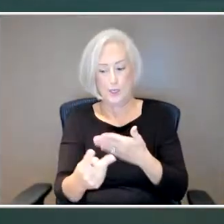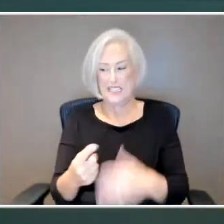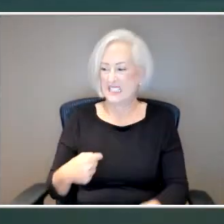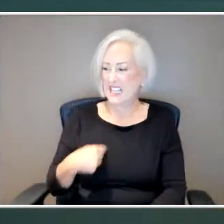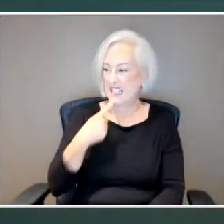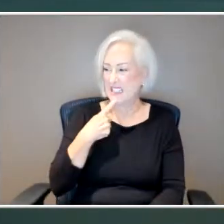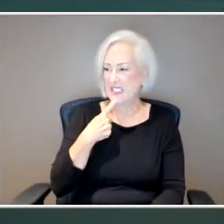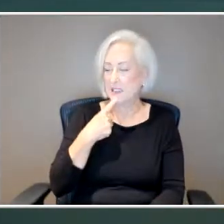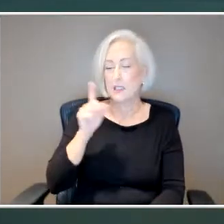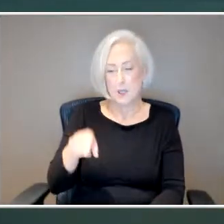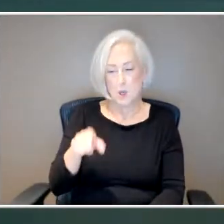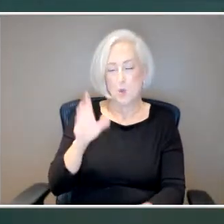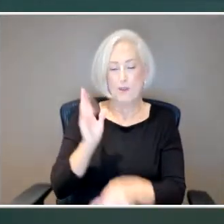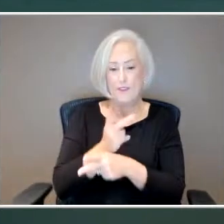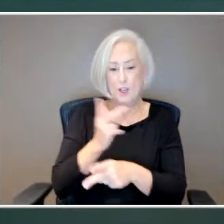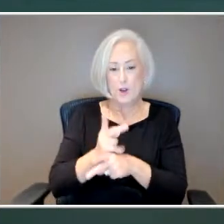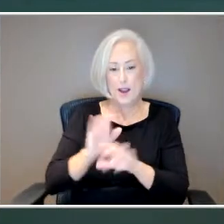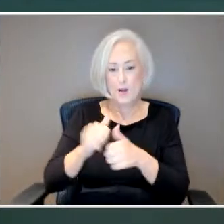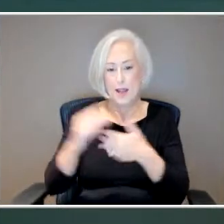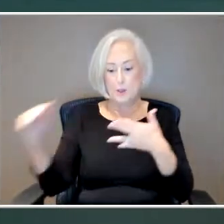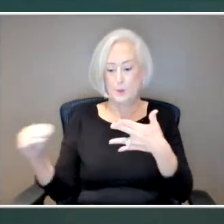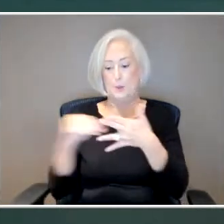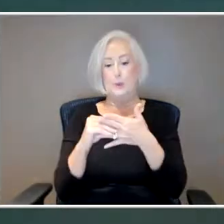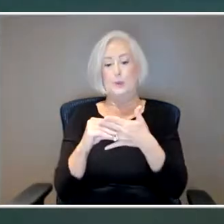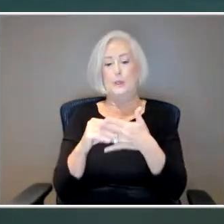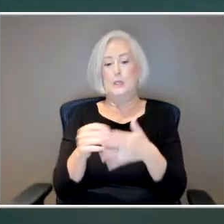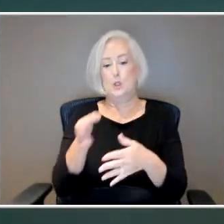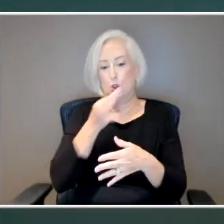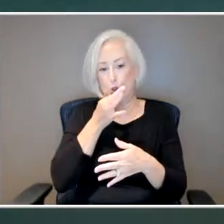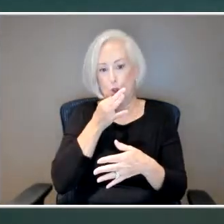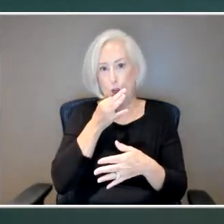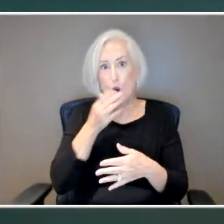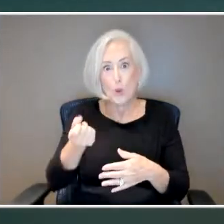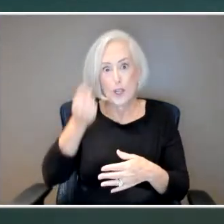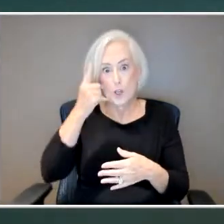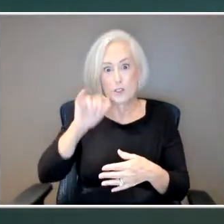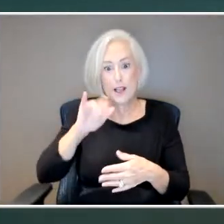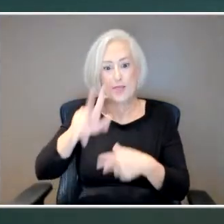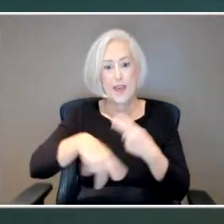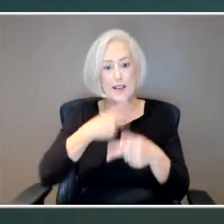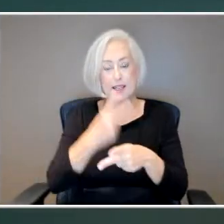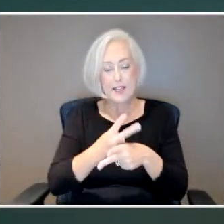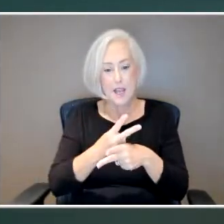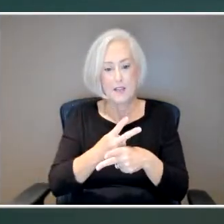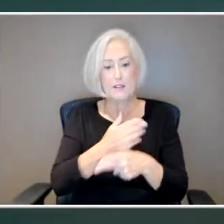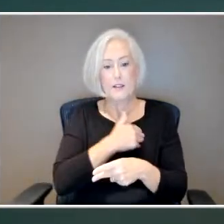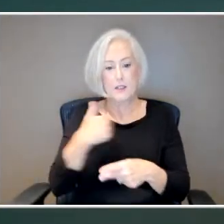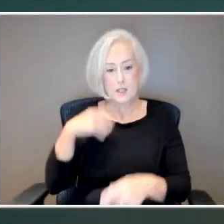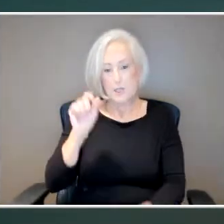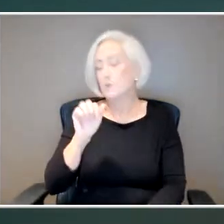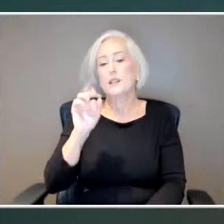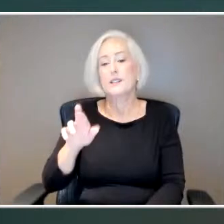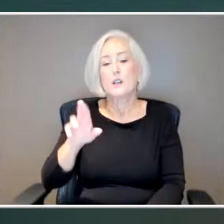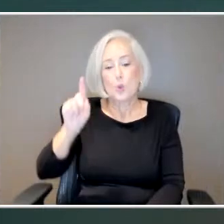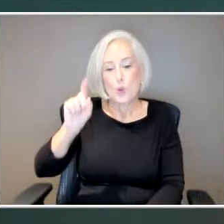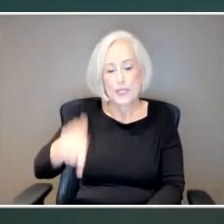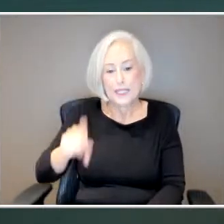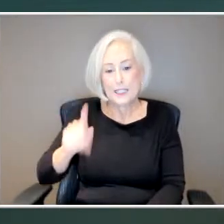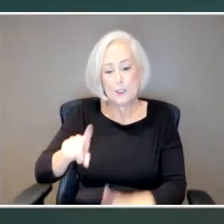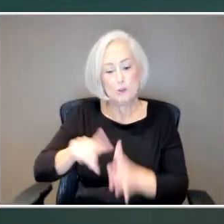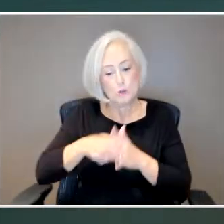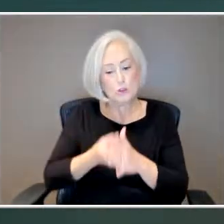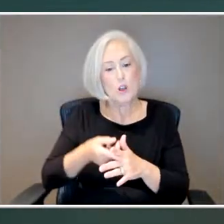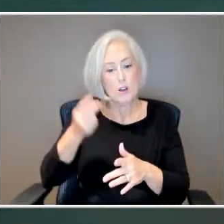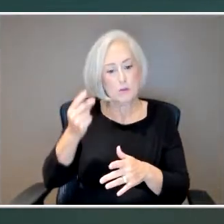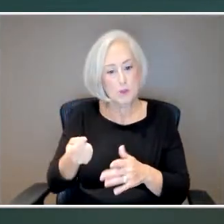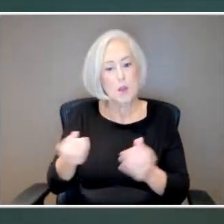a way to work her in sooner because we understand that type of breast cancer is going to be something that we need to get started on sooner